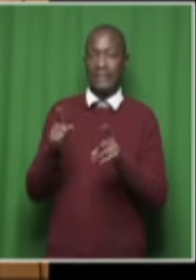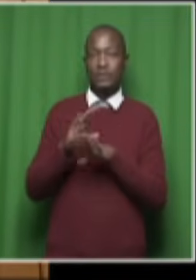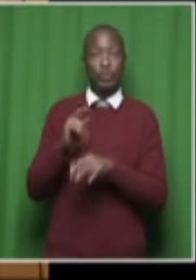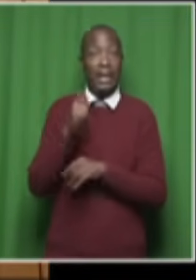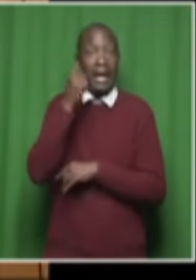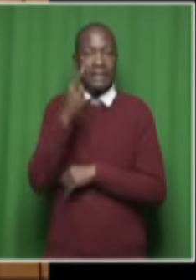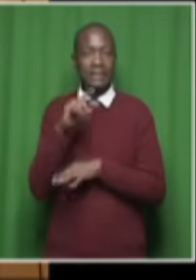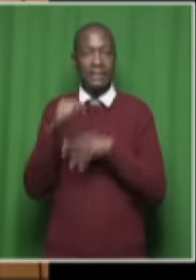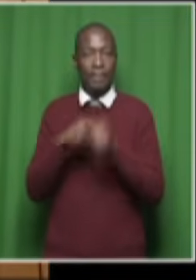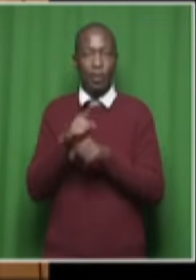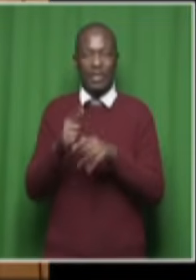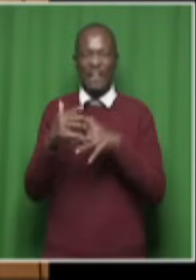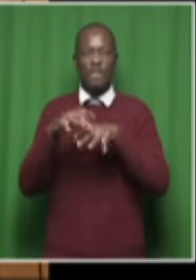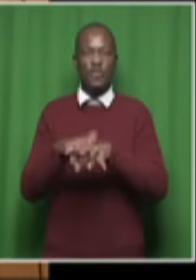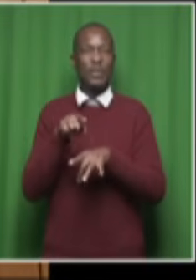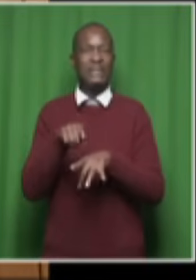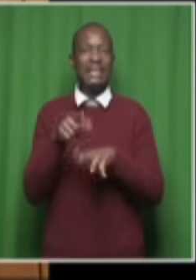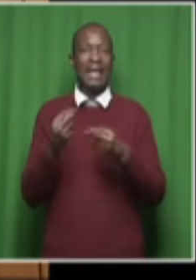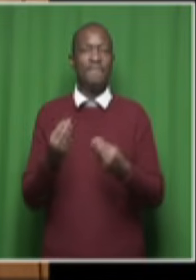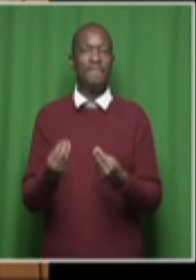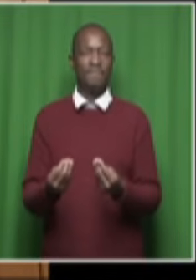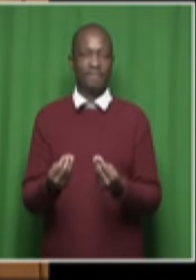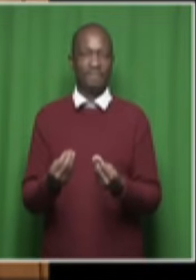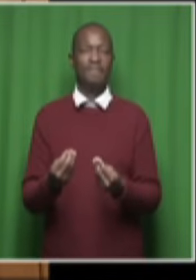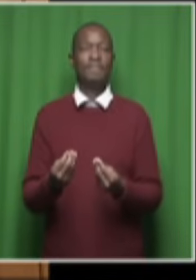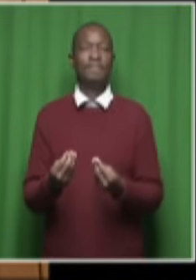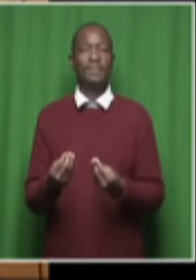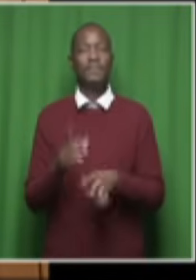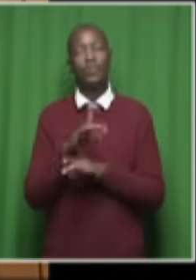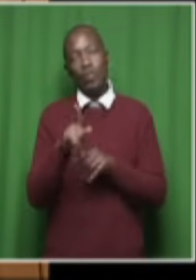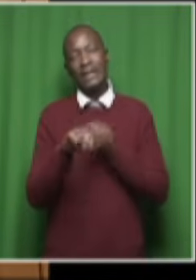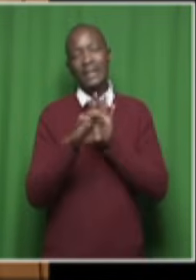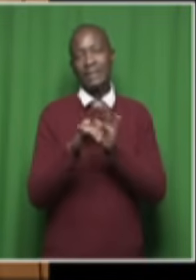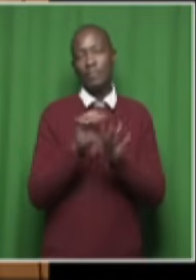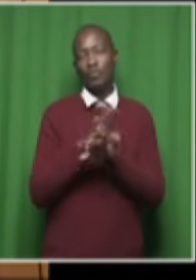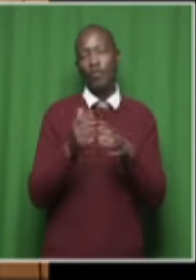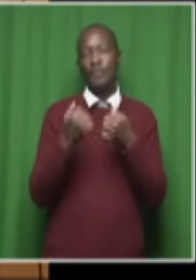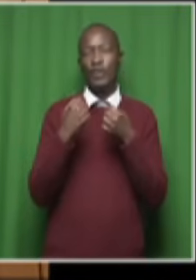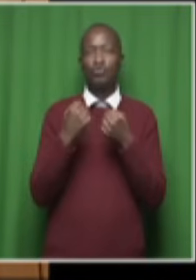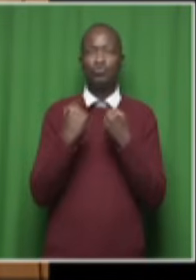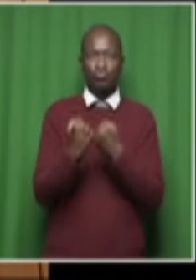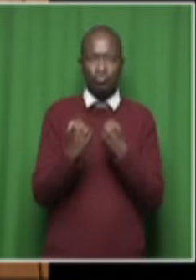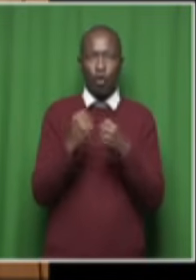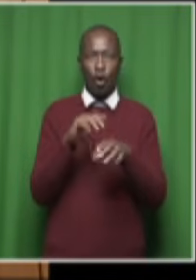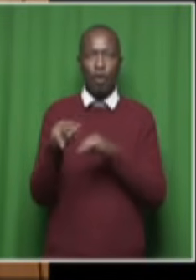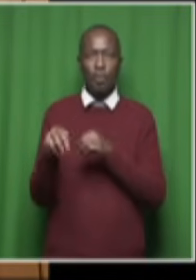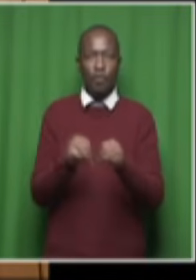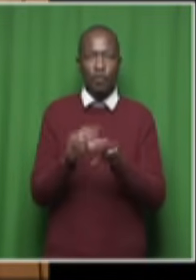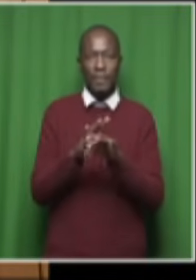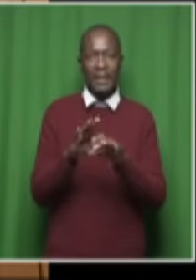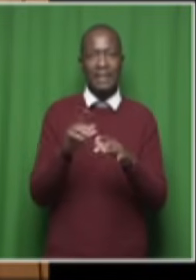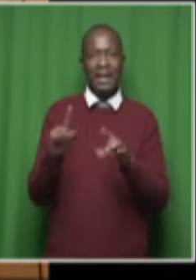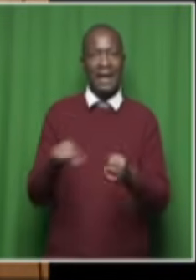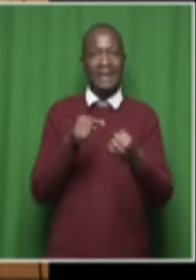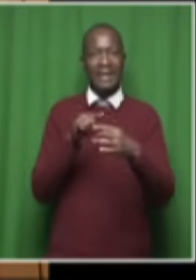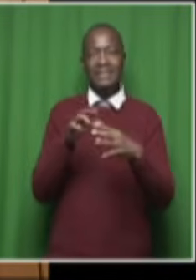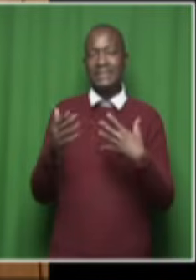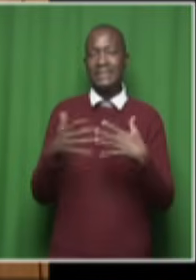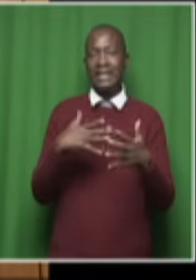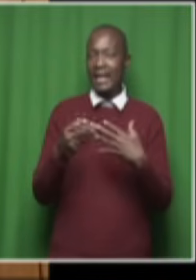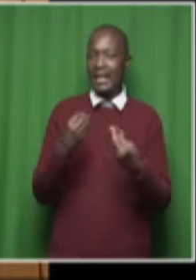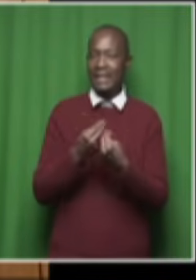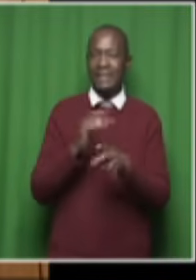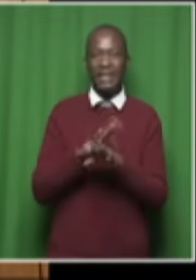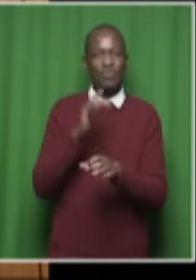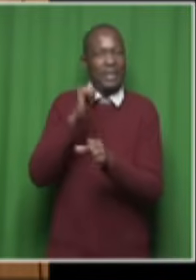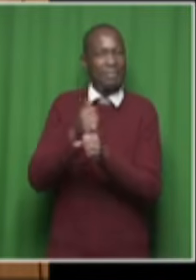is an influence, and I would say there is one example of a very strong movement against any contribution that we